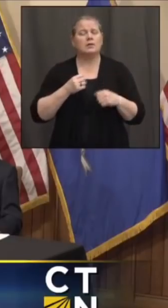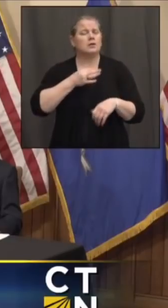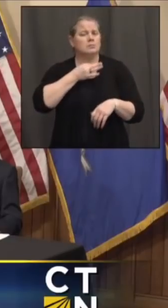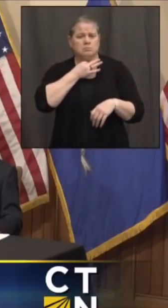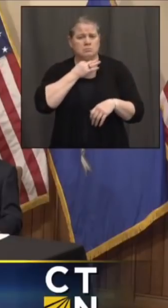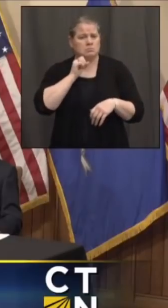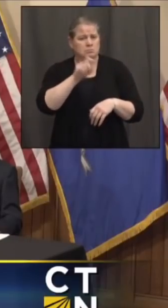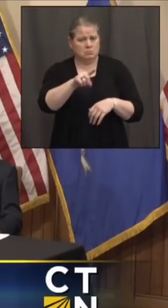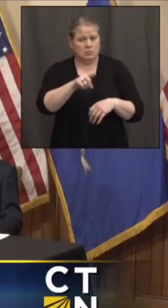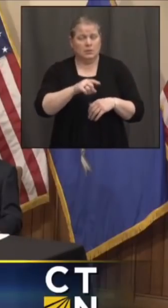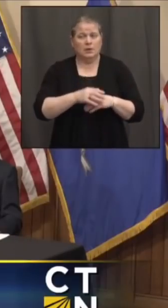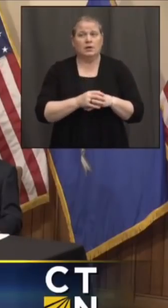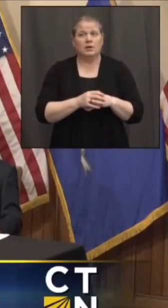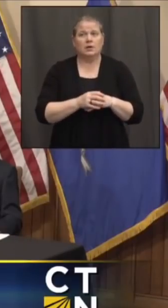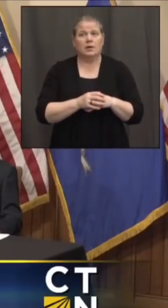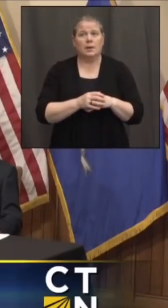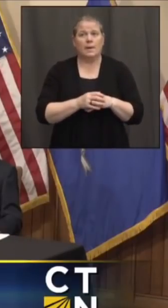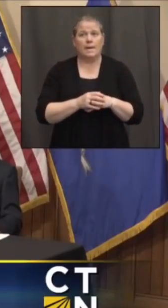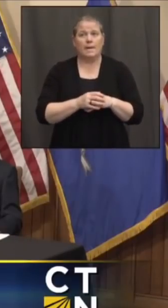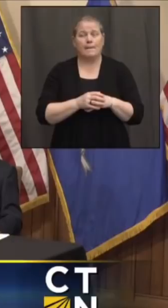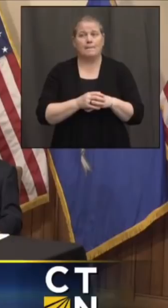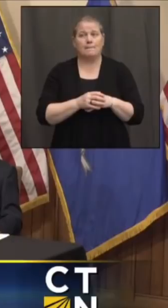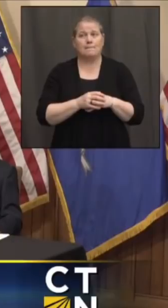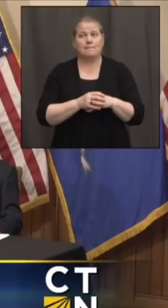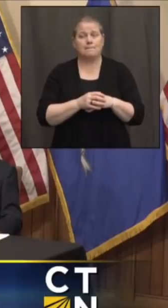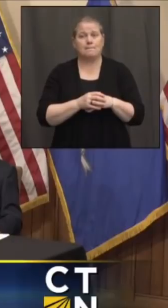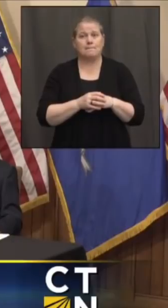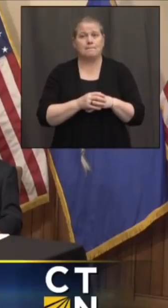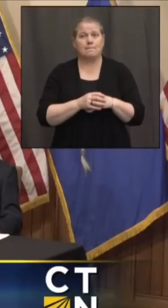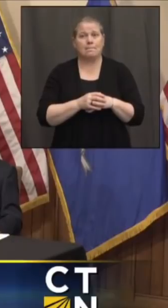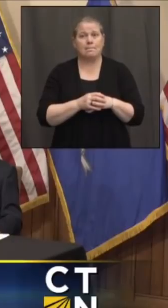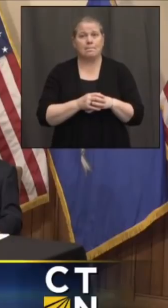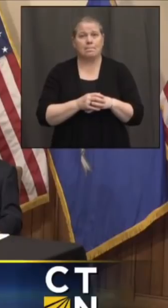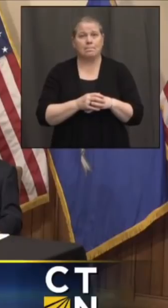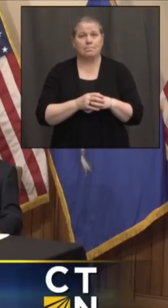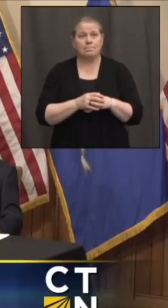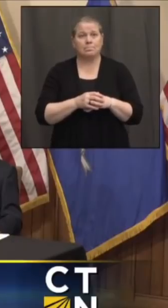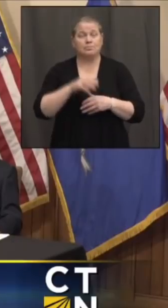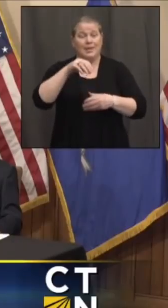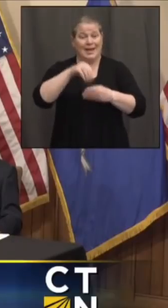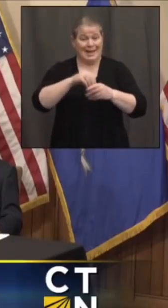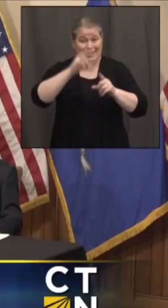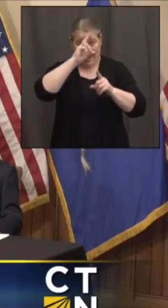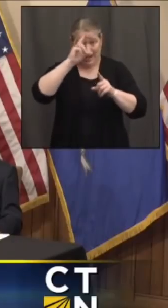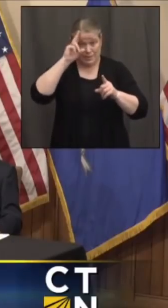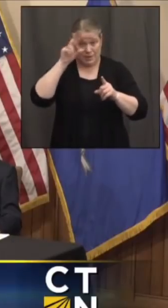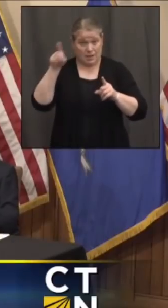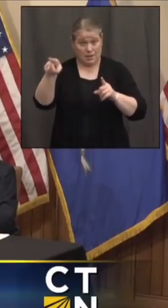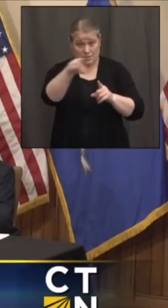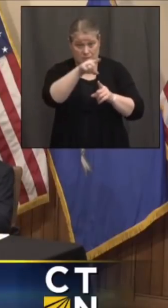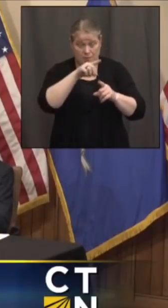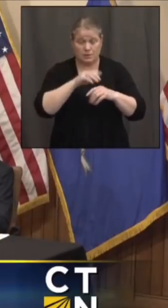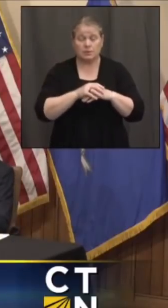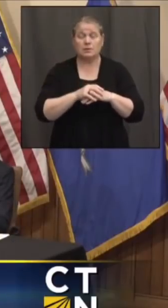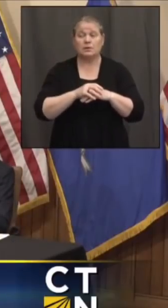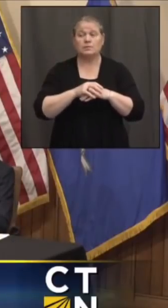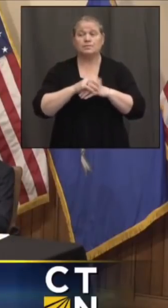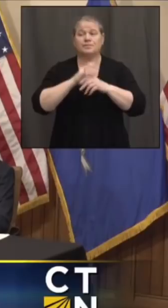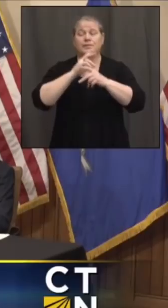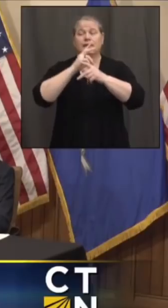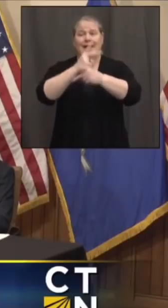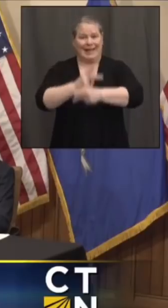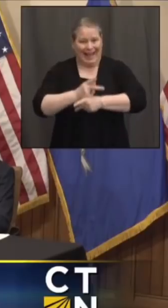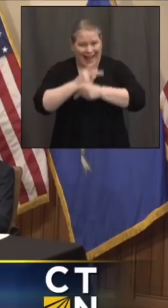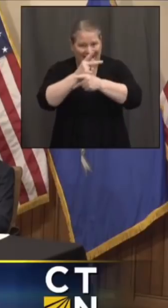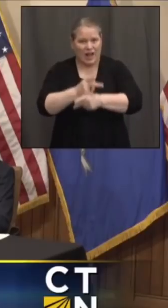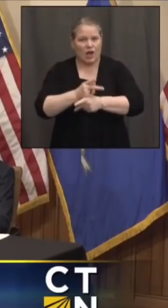guidelines for rationing care in state hospitals, why has the State Department of